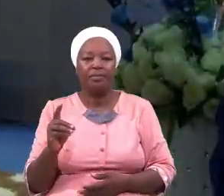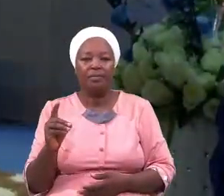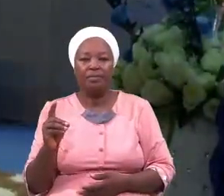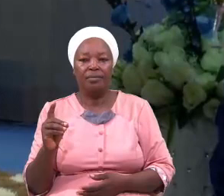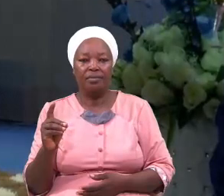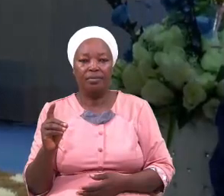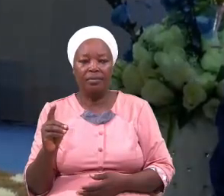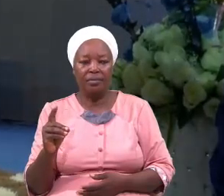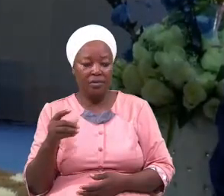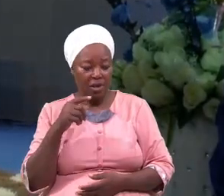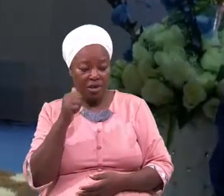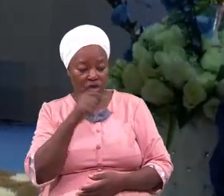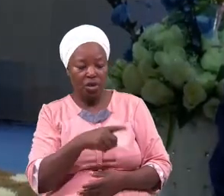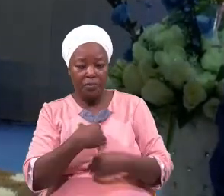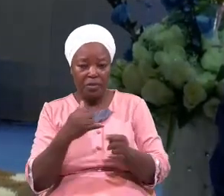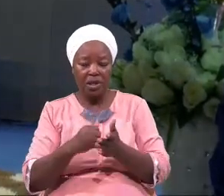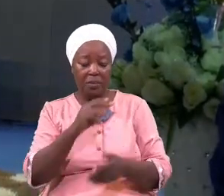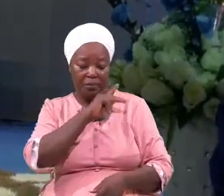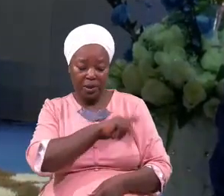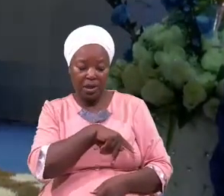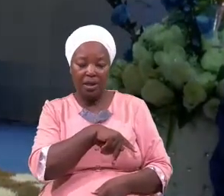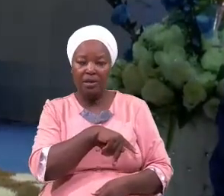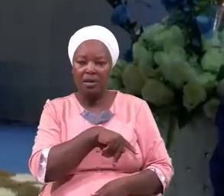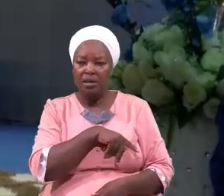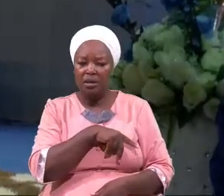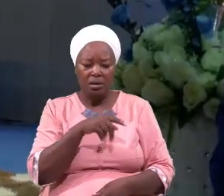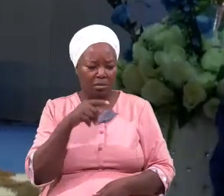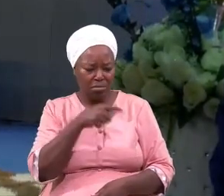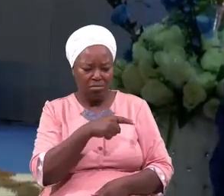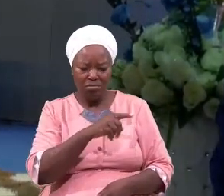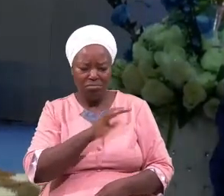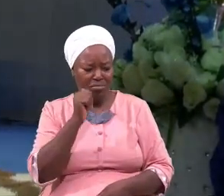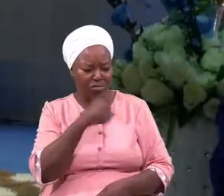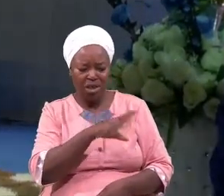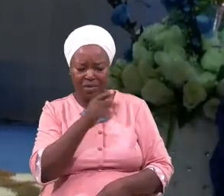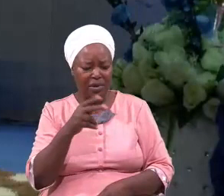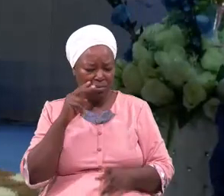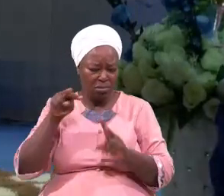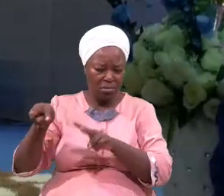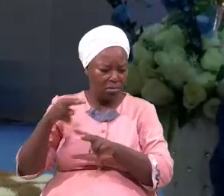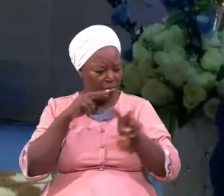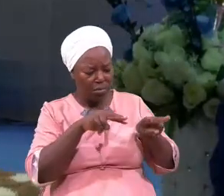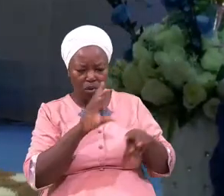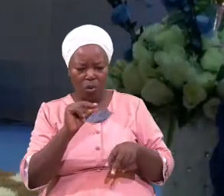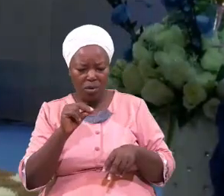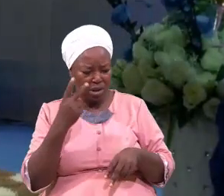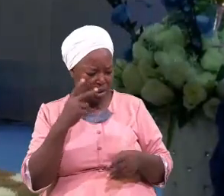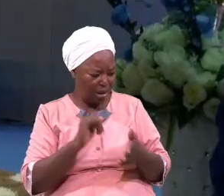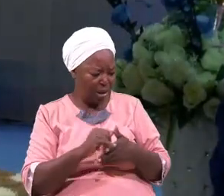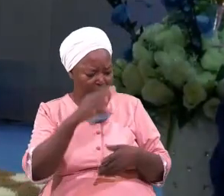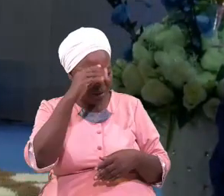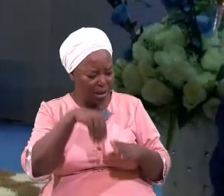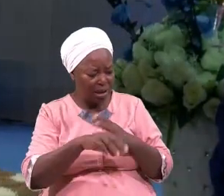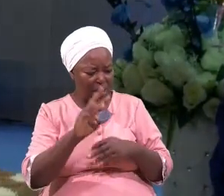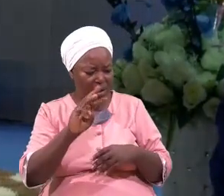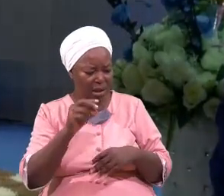She made it personal. She didn't look at other people. Look at that man in the wheelchair. Okay, when